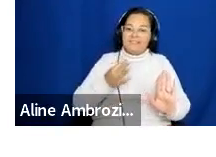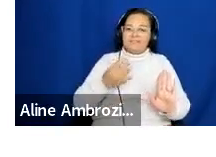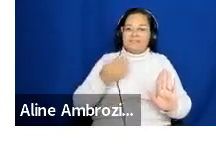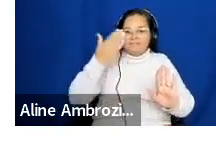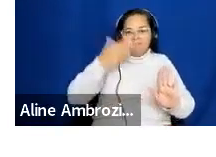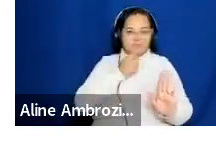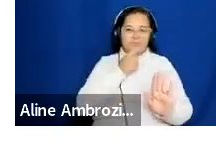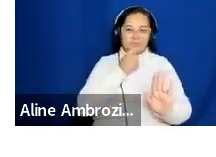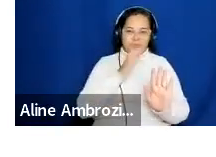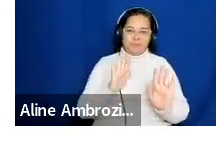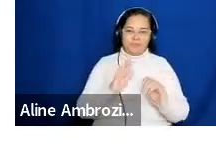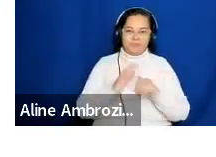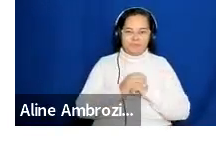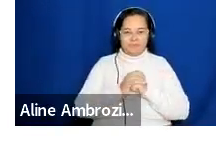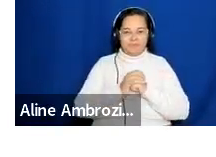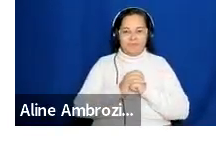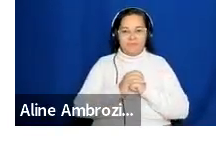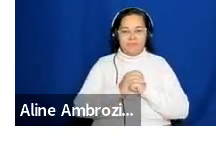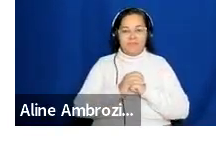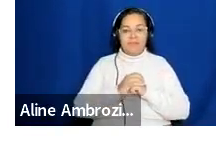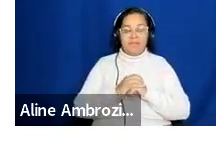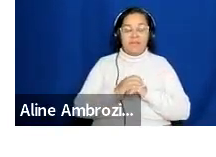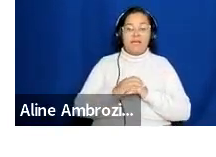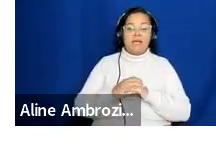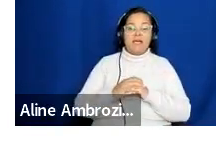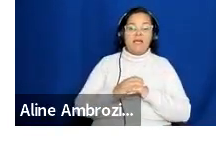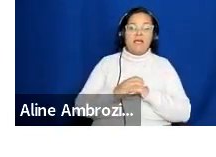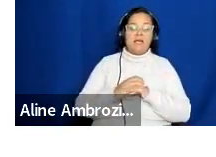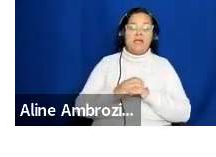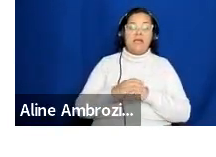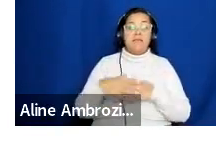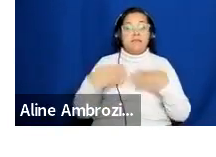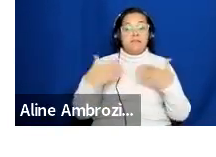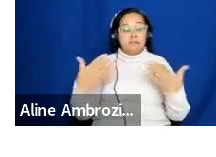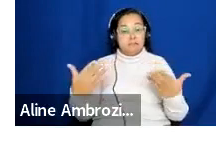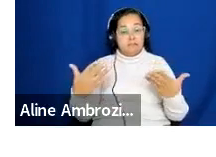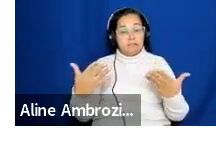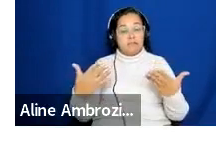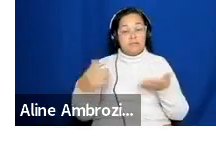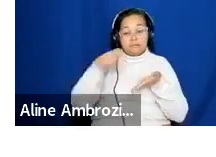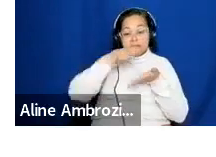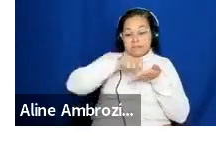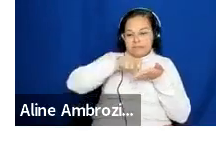these writings, in the early writings in particular, that Marx